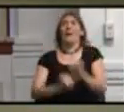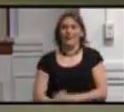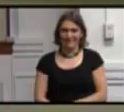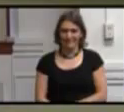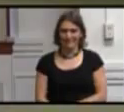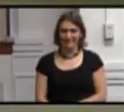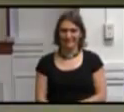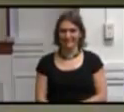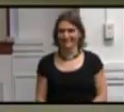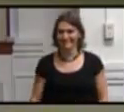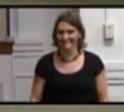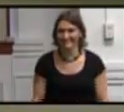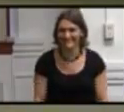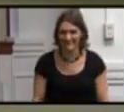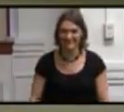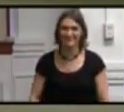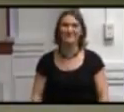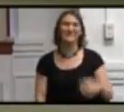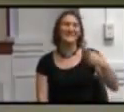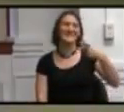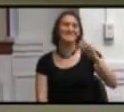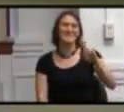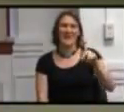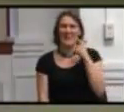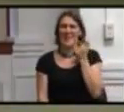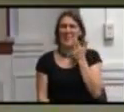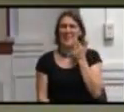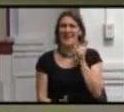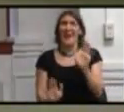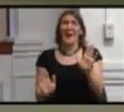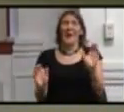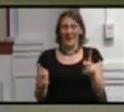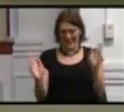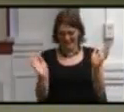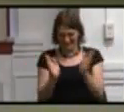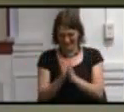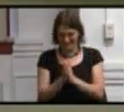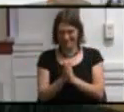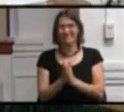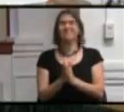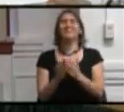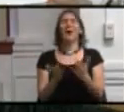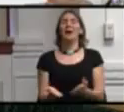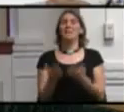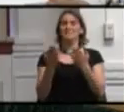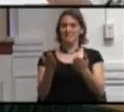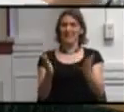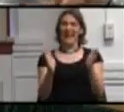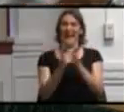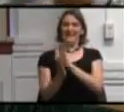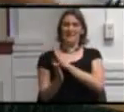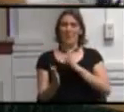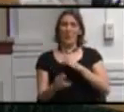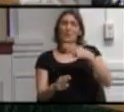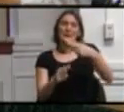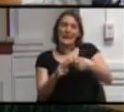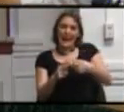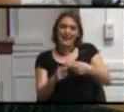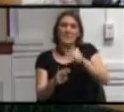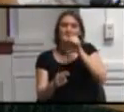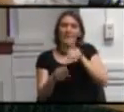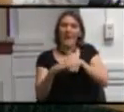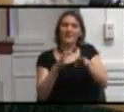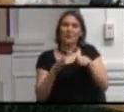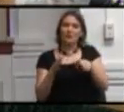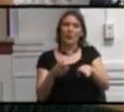seat. Patrick. Yes, David. So the board is asked to name the private access road